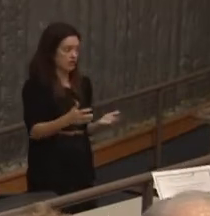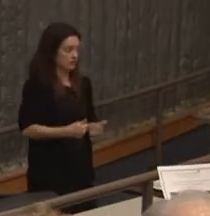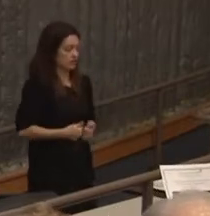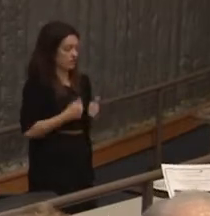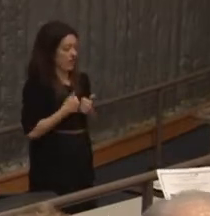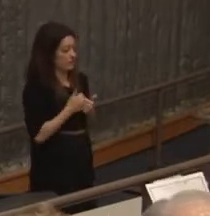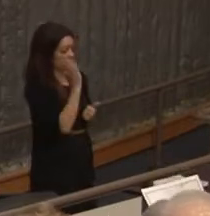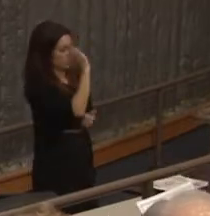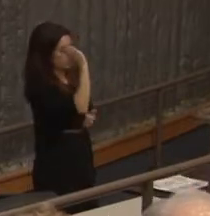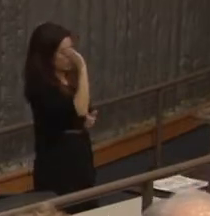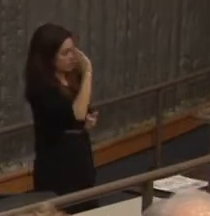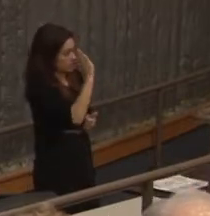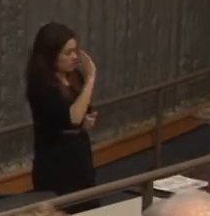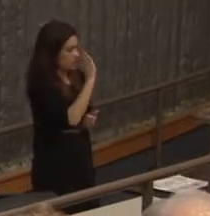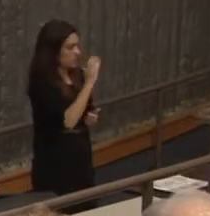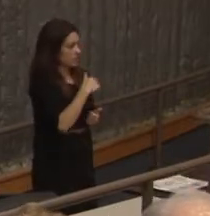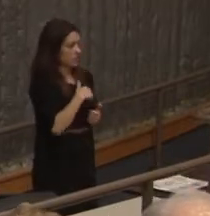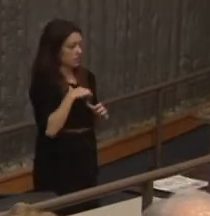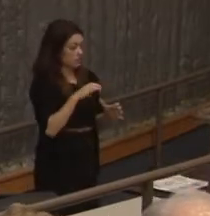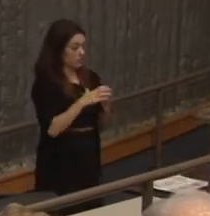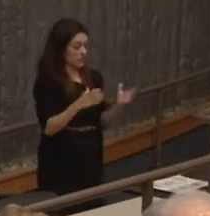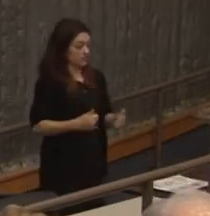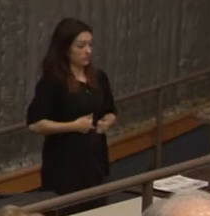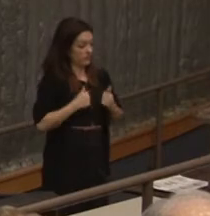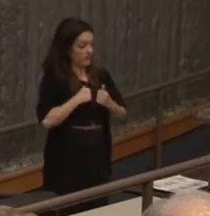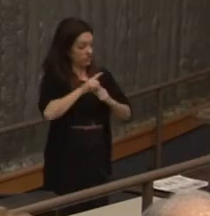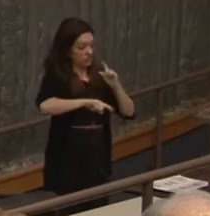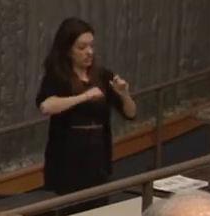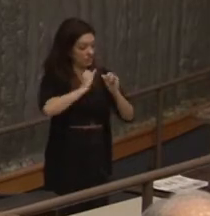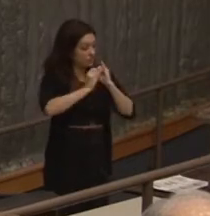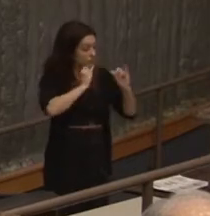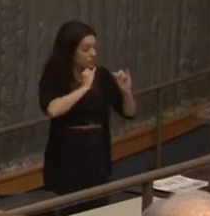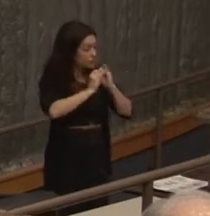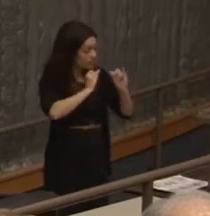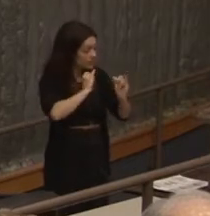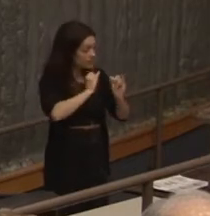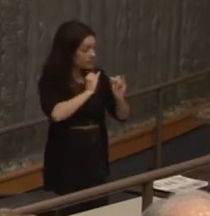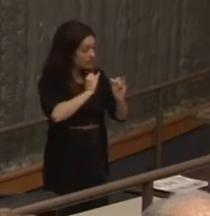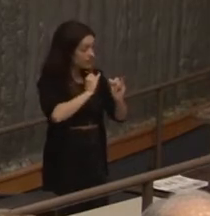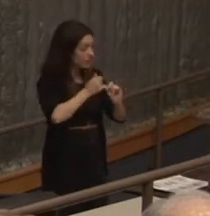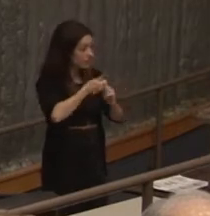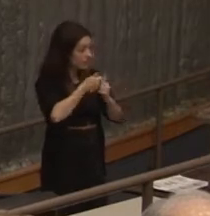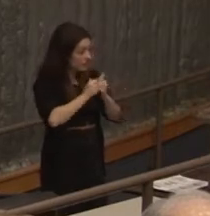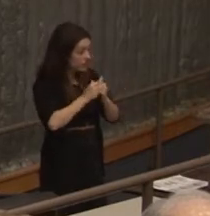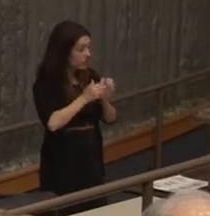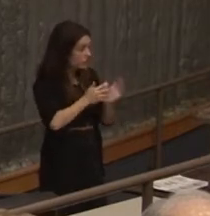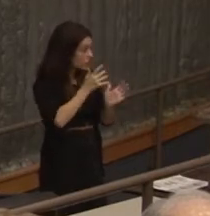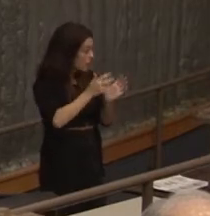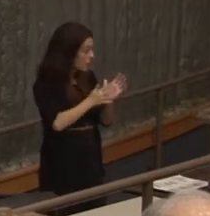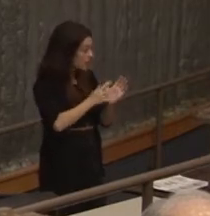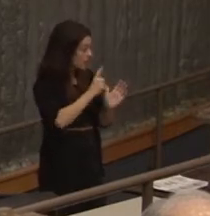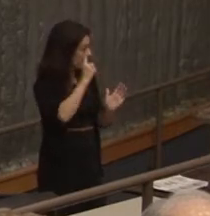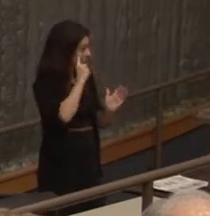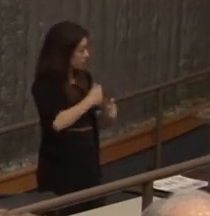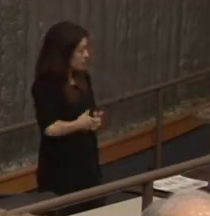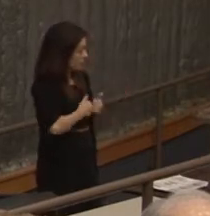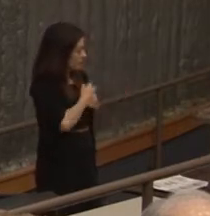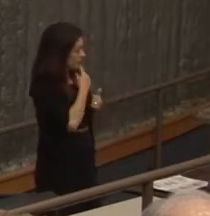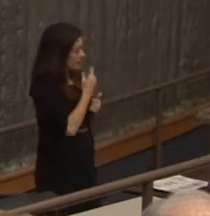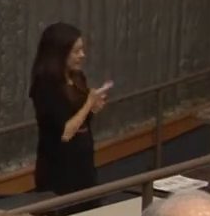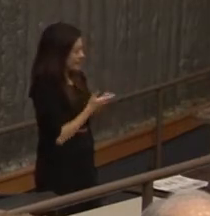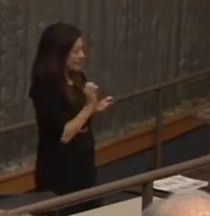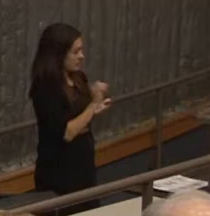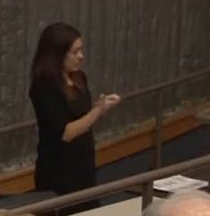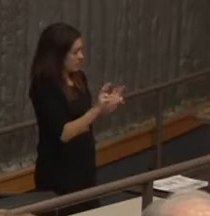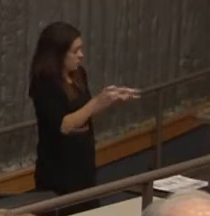testimonies. I do a lot of survivor interviews. And from time to time, I hear a survivor saying things like this. There's